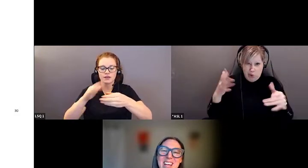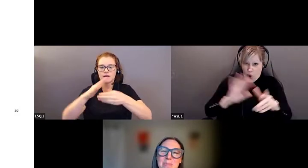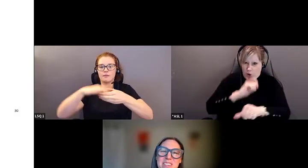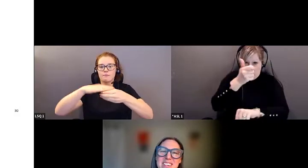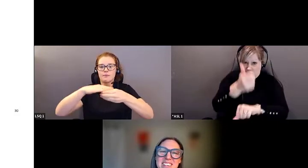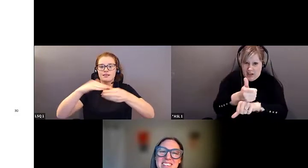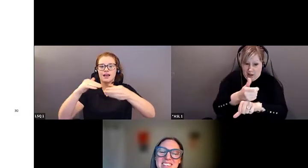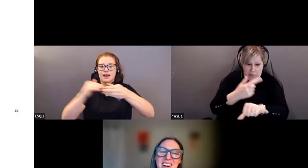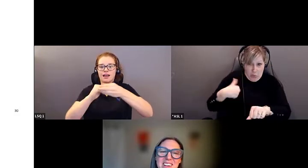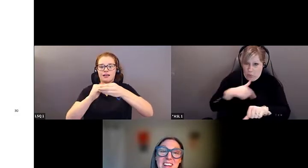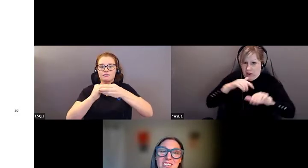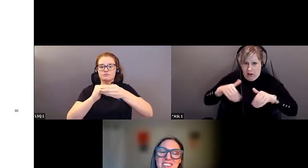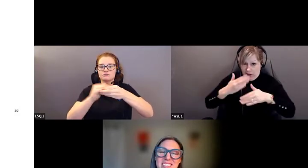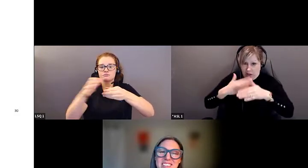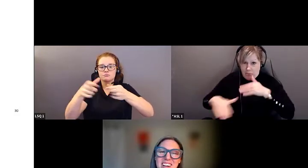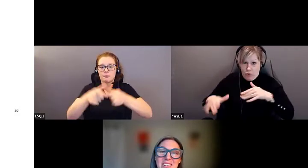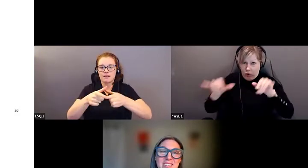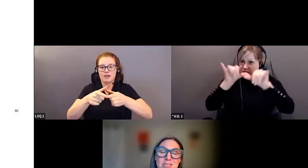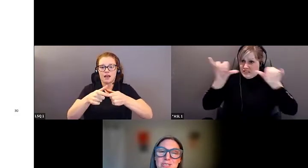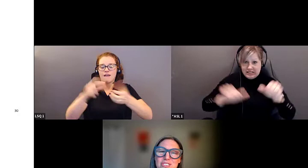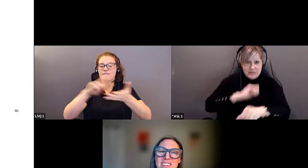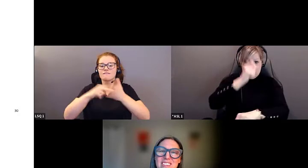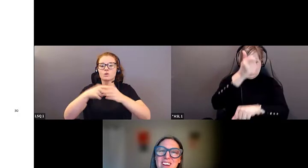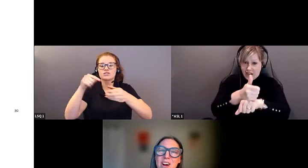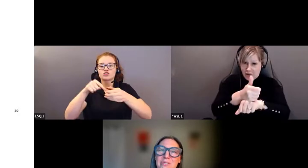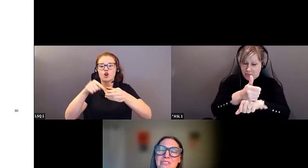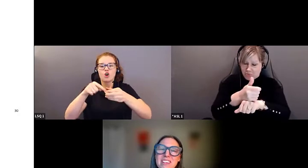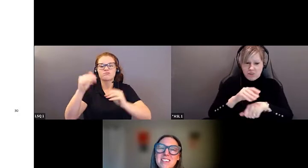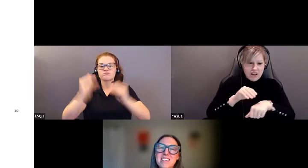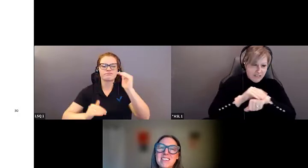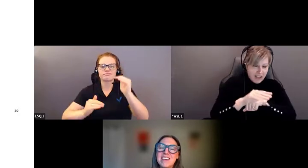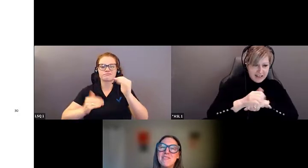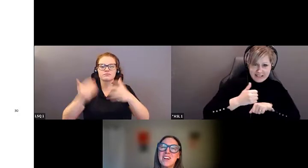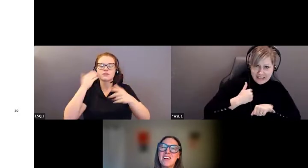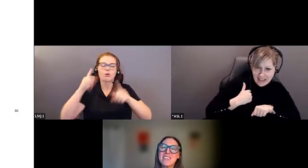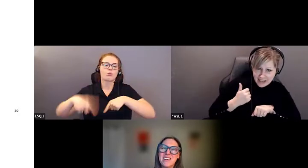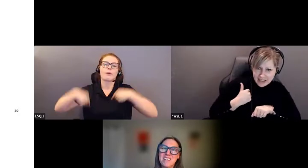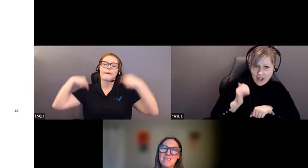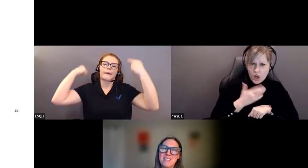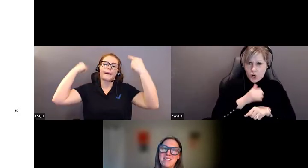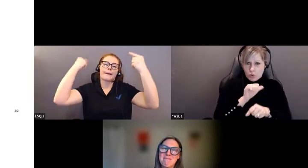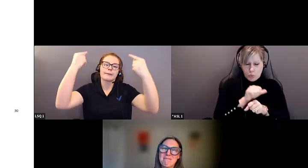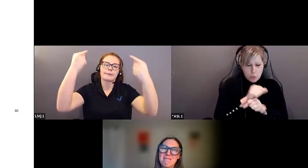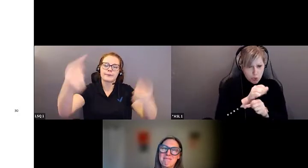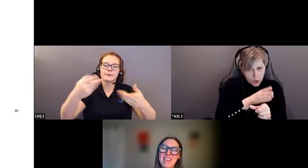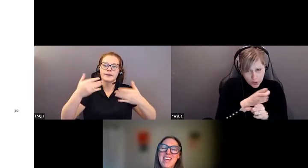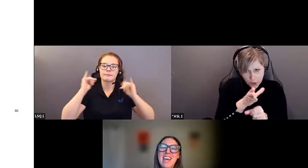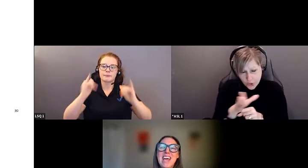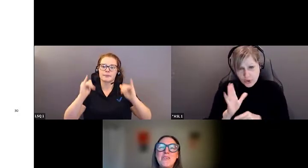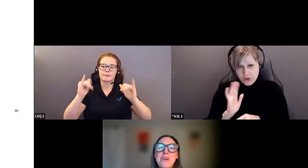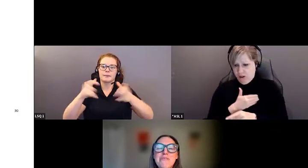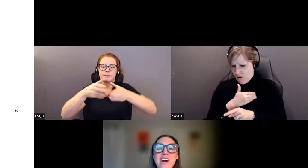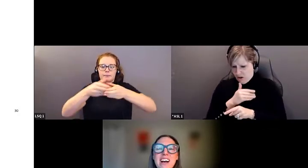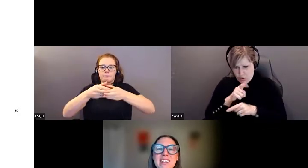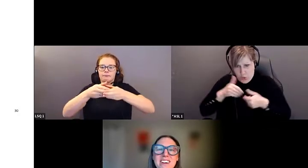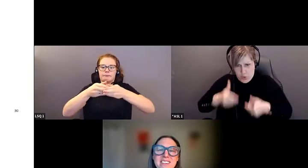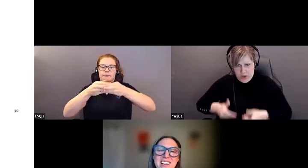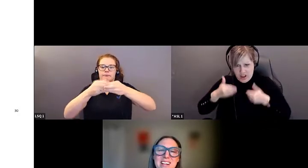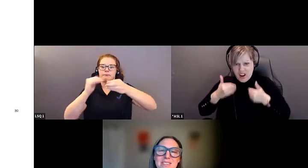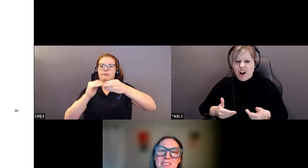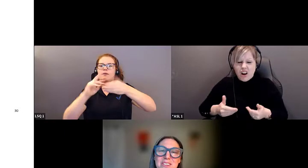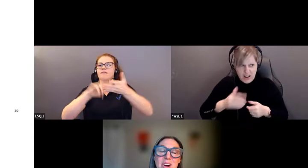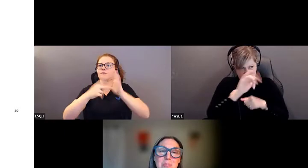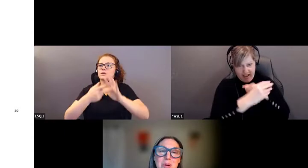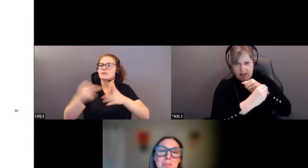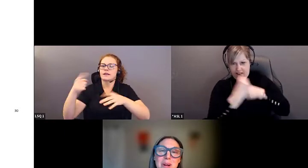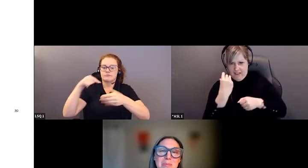has shaped our nation, our institutions, our fields, and even ourselves. And we find